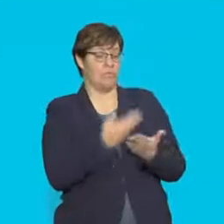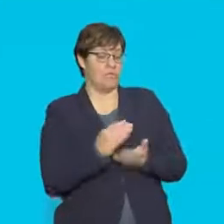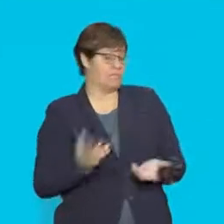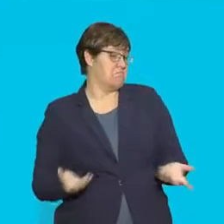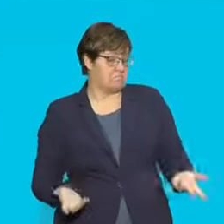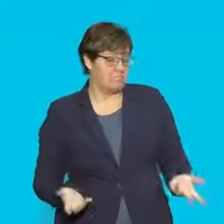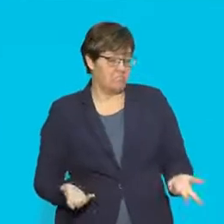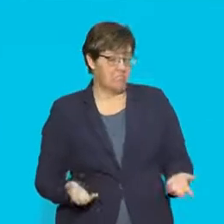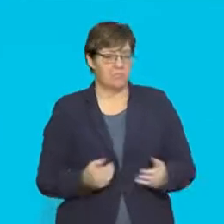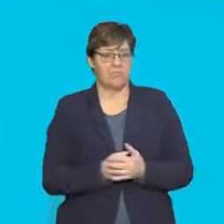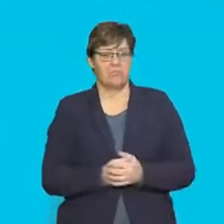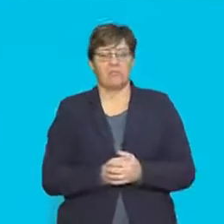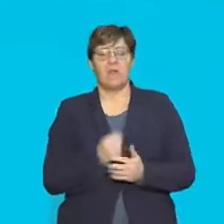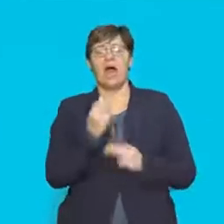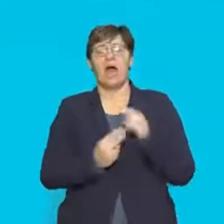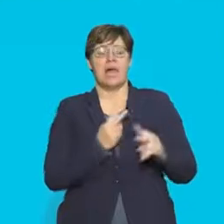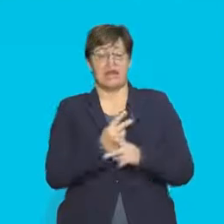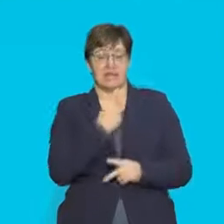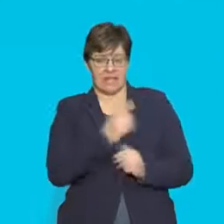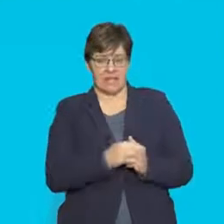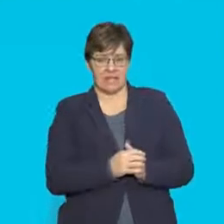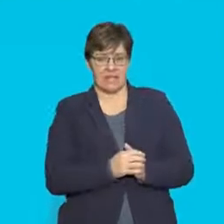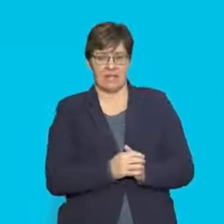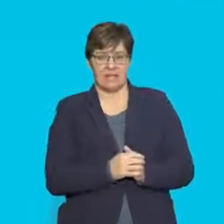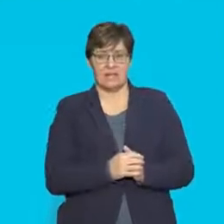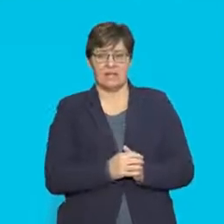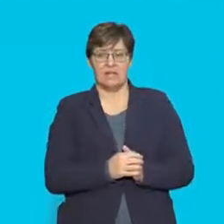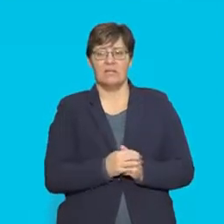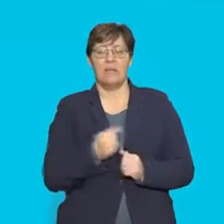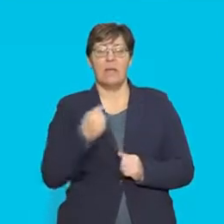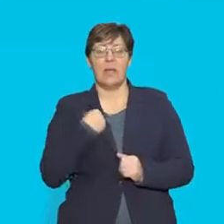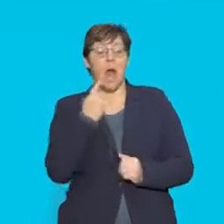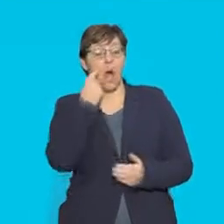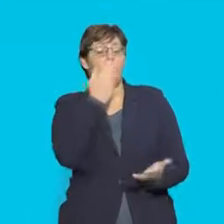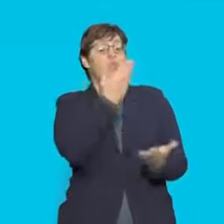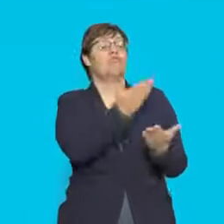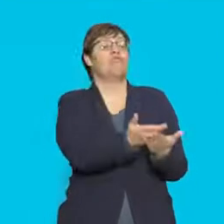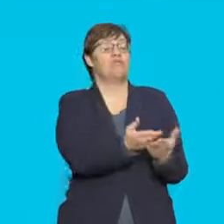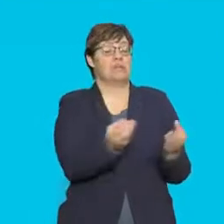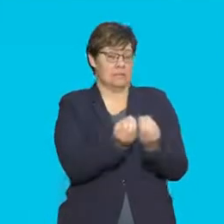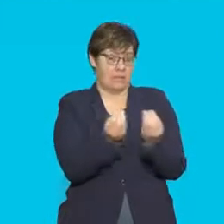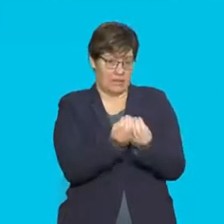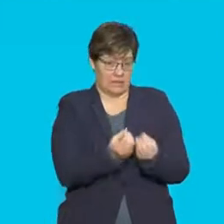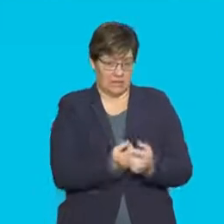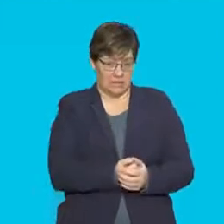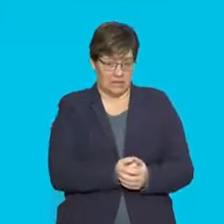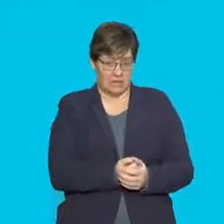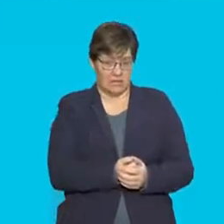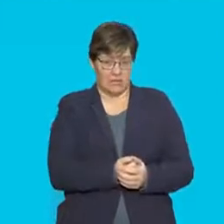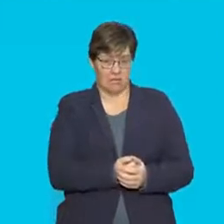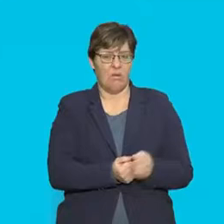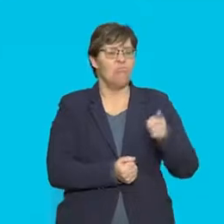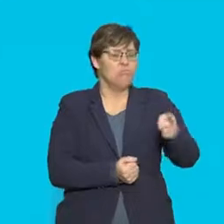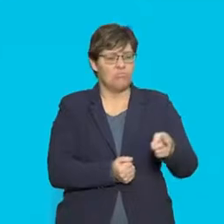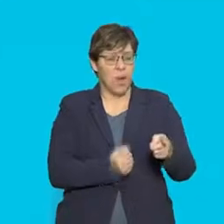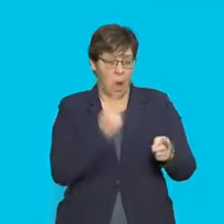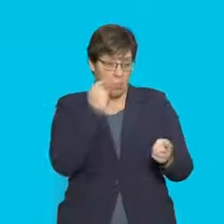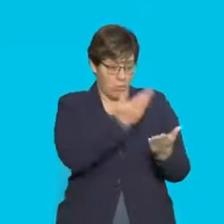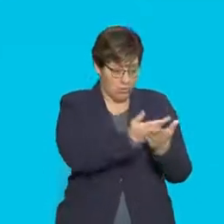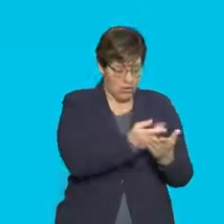right? Let me repeat that again. What do I mean when I say prove something? And what must you do